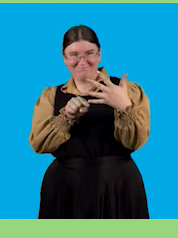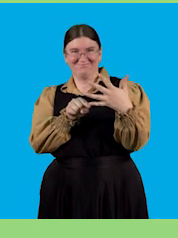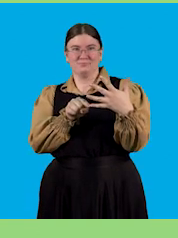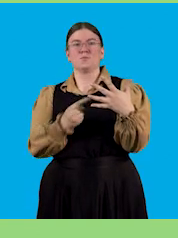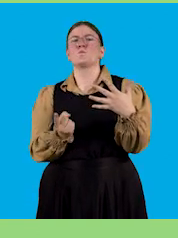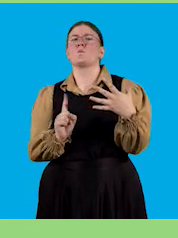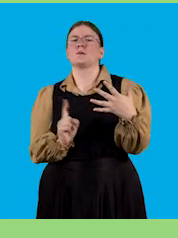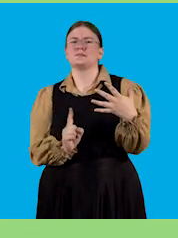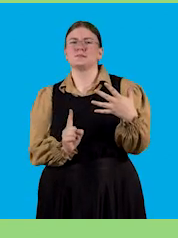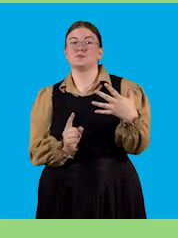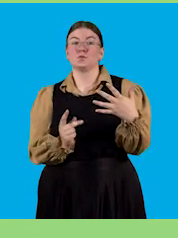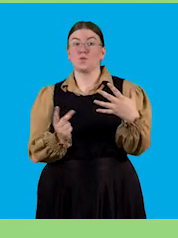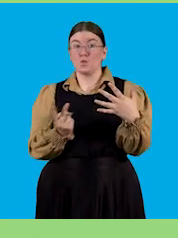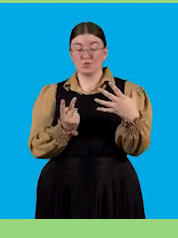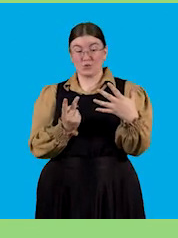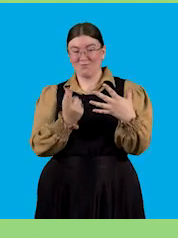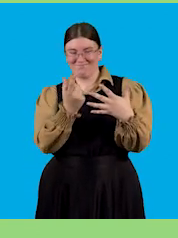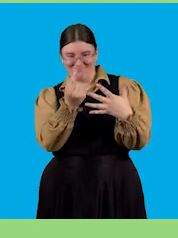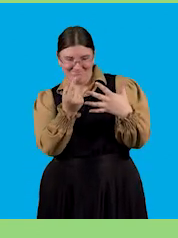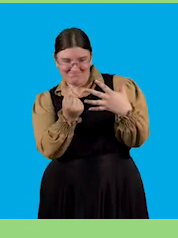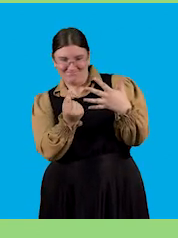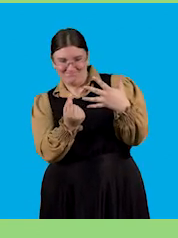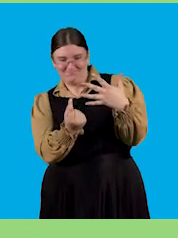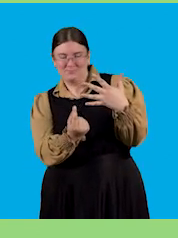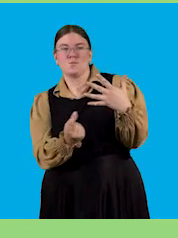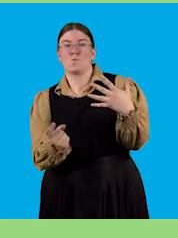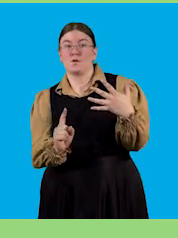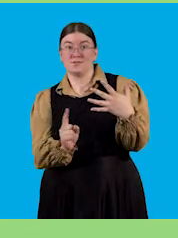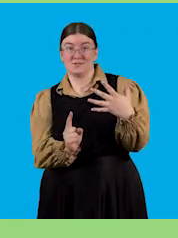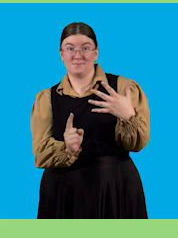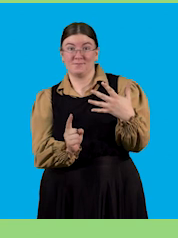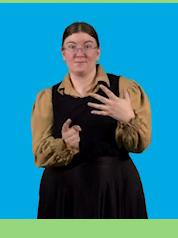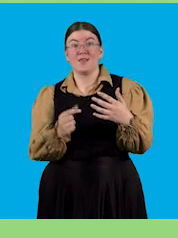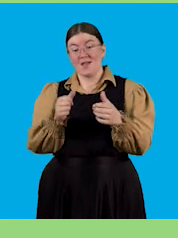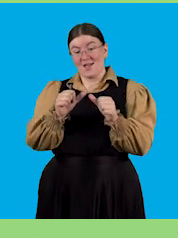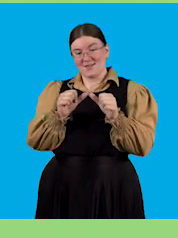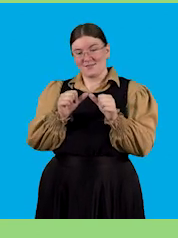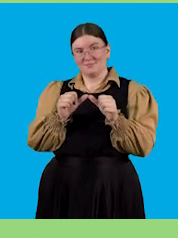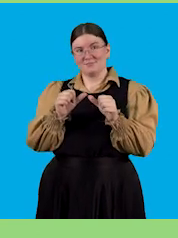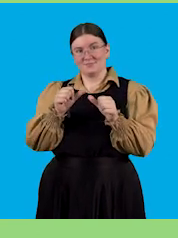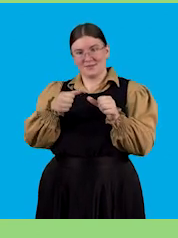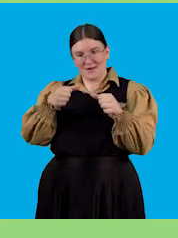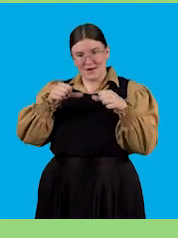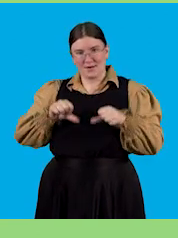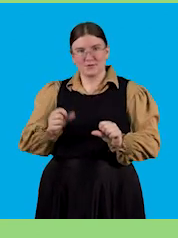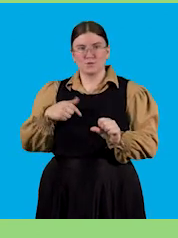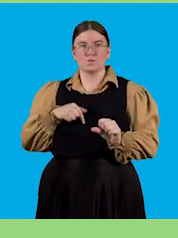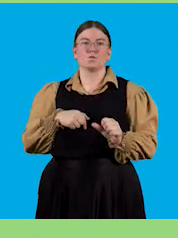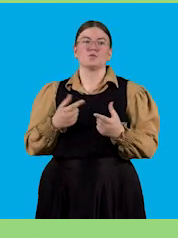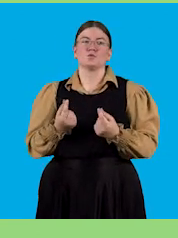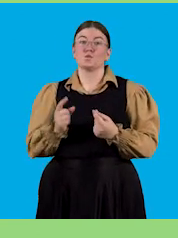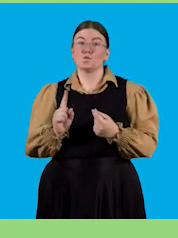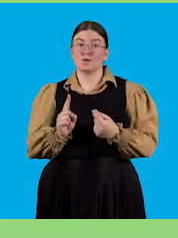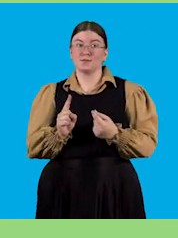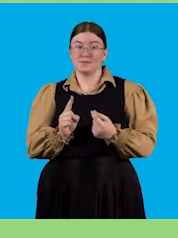reproductive system as well as their functions, and then move on to the main processes that